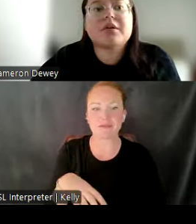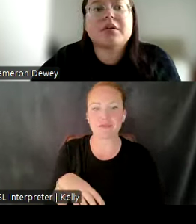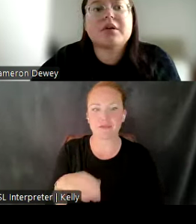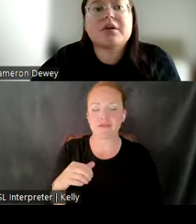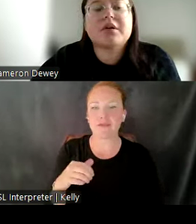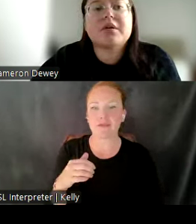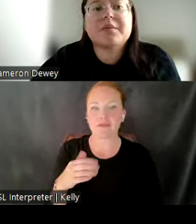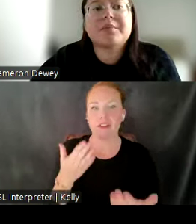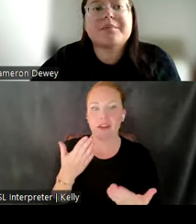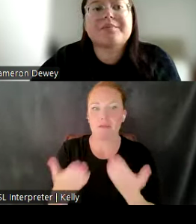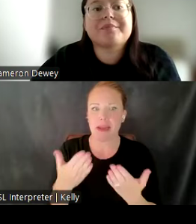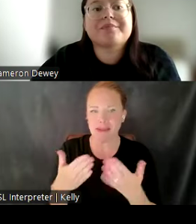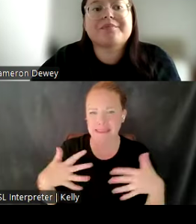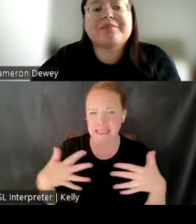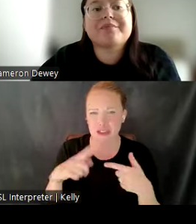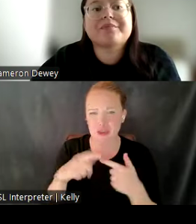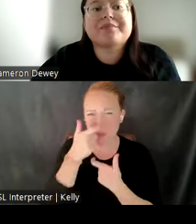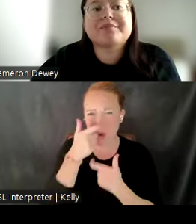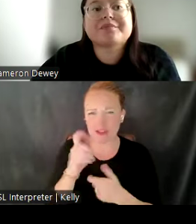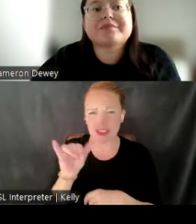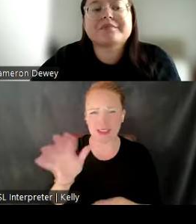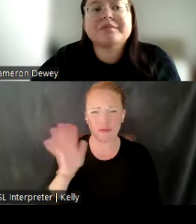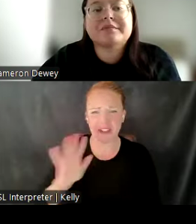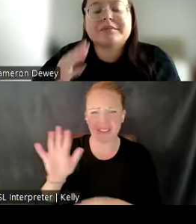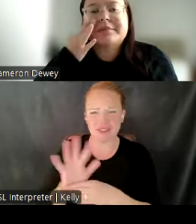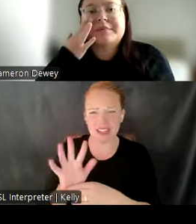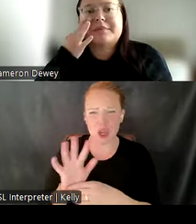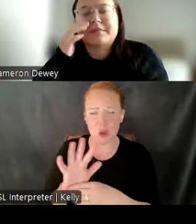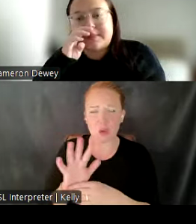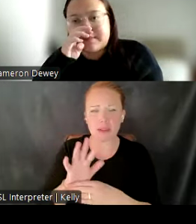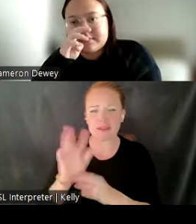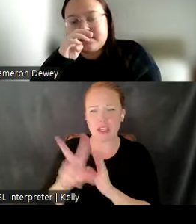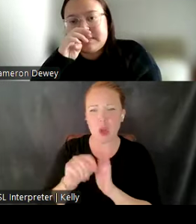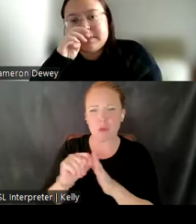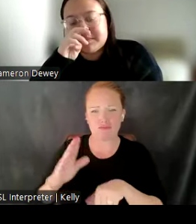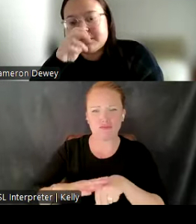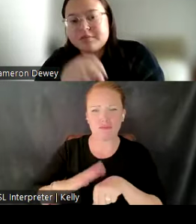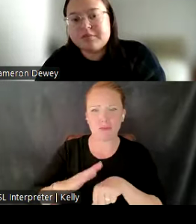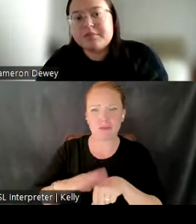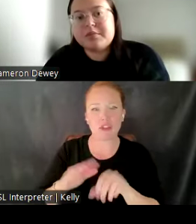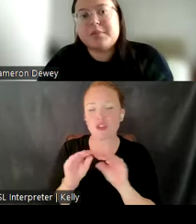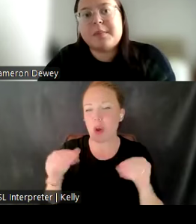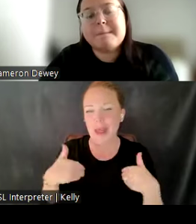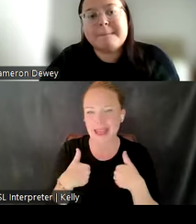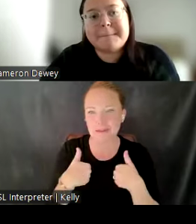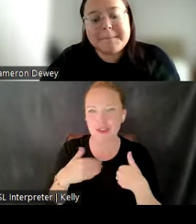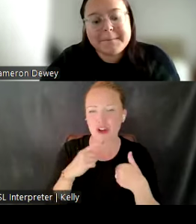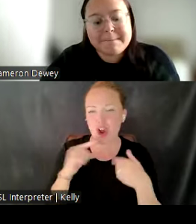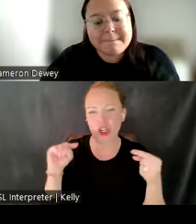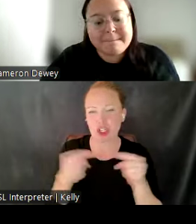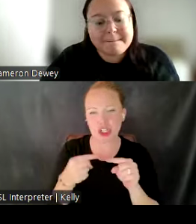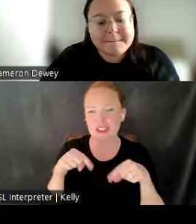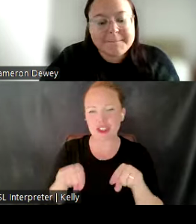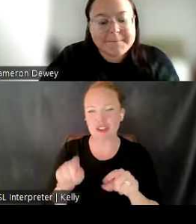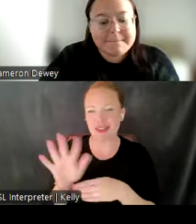it may be nerve-wracking to watch, just like the previous video, I do want to assure you guys that no animals were harmed in this